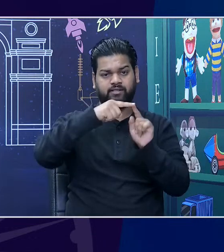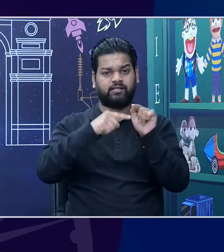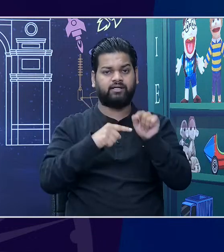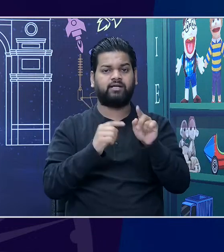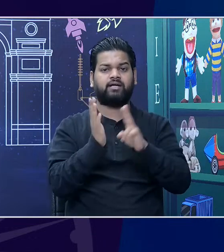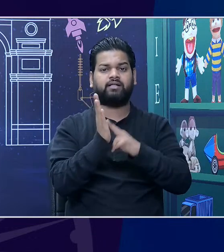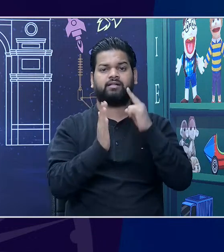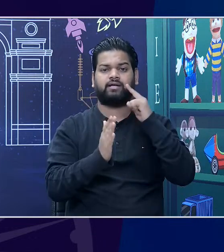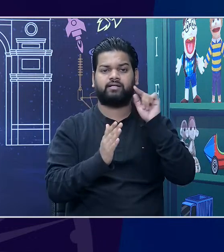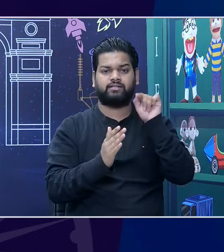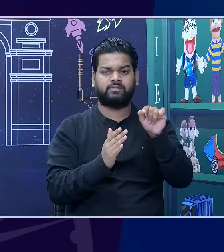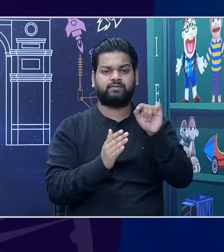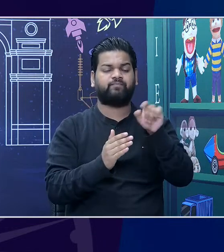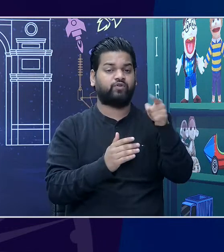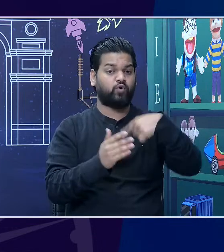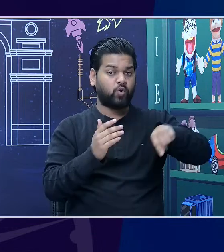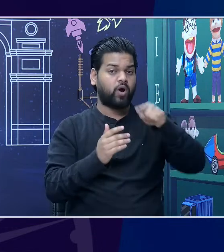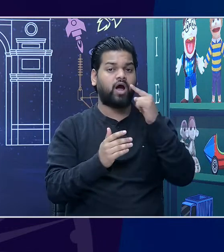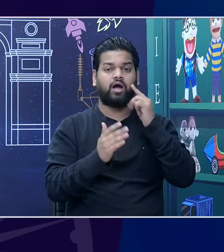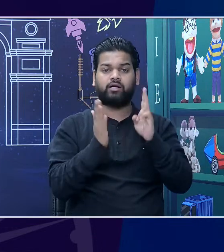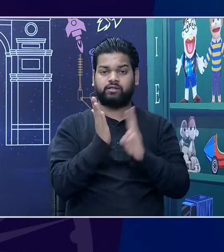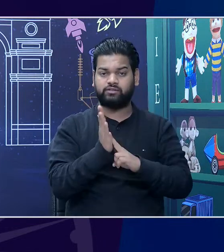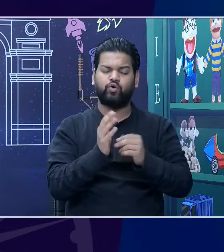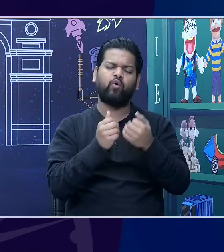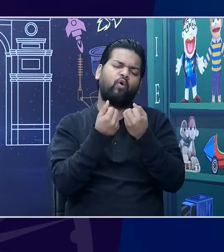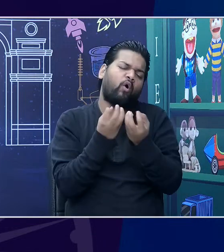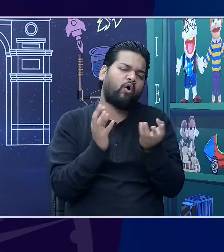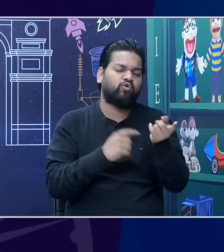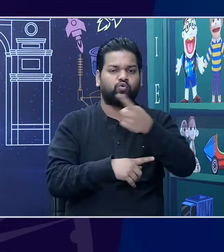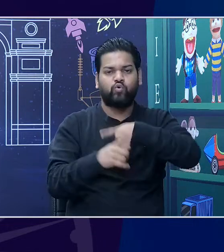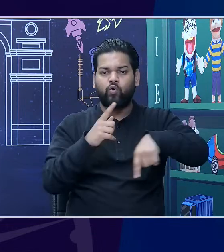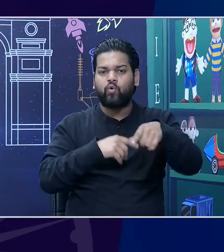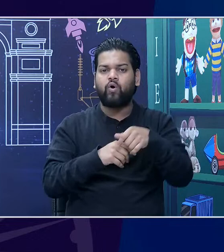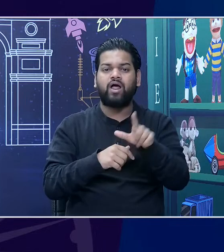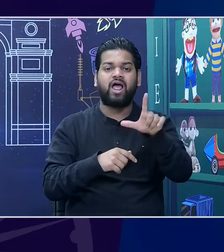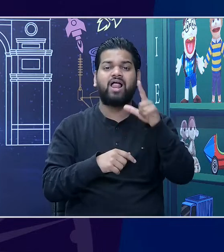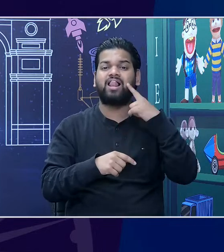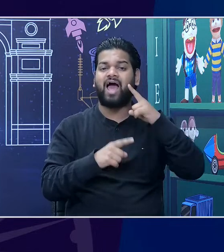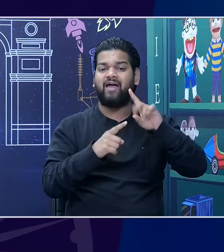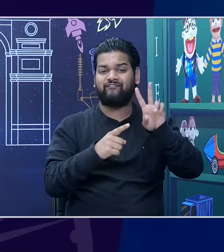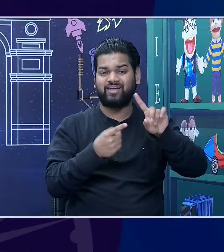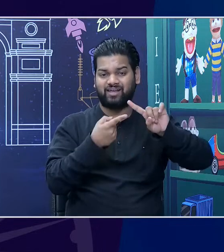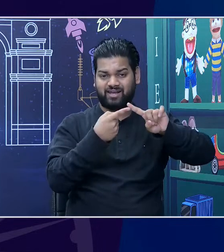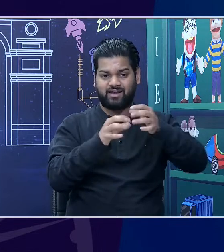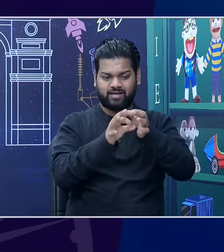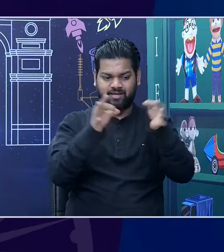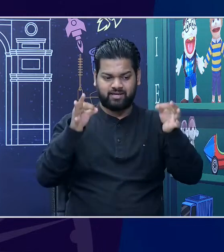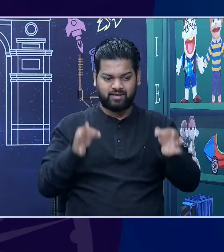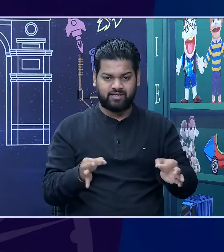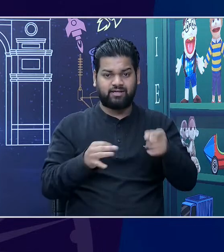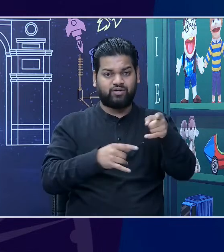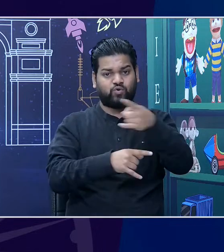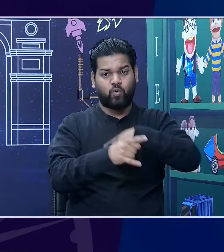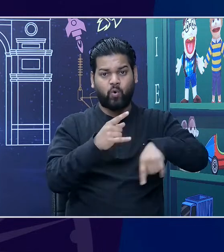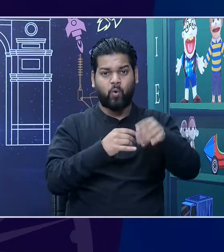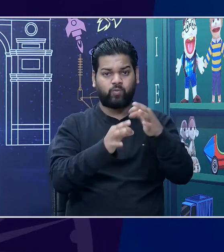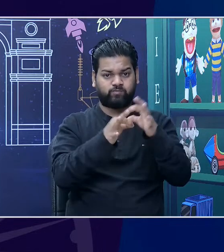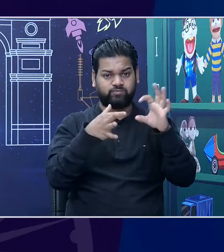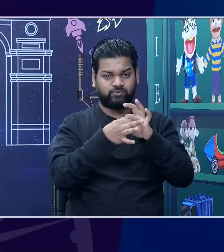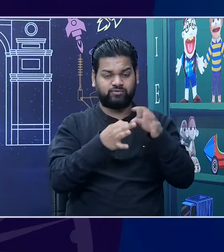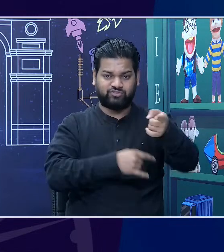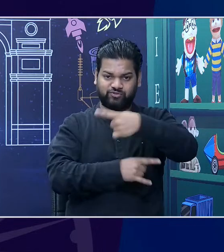dth.class10@ciet.nic.in, and apart from this you can also drop your messages, your questions, your queries on our YouTube channel, that